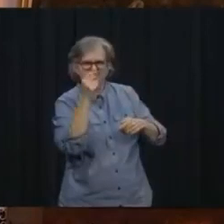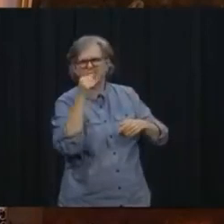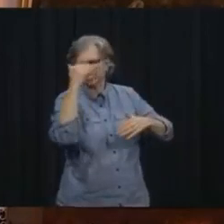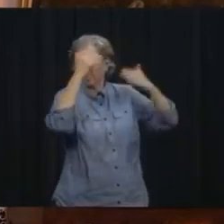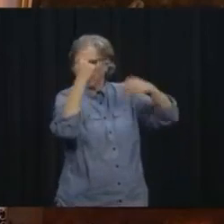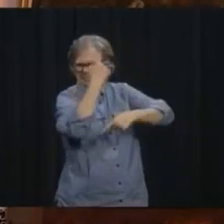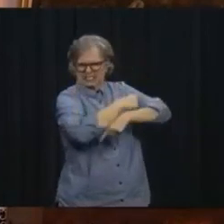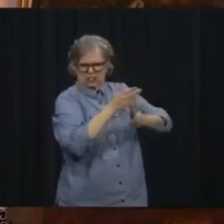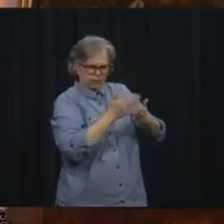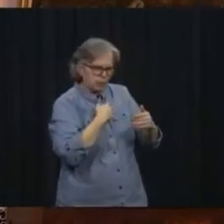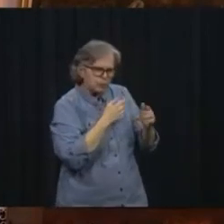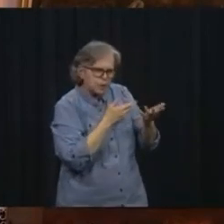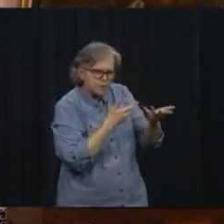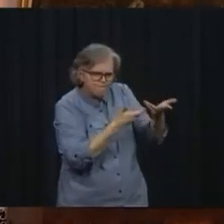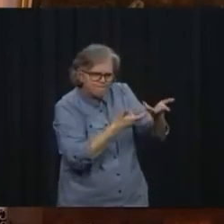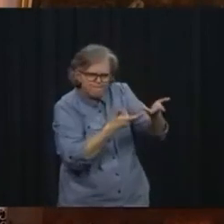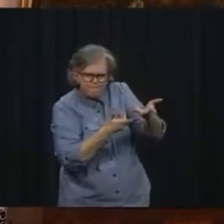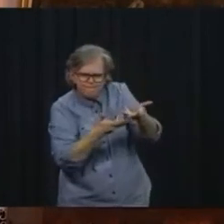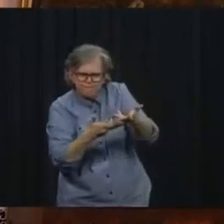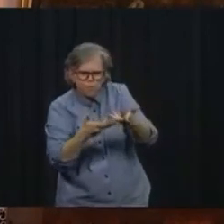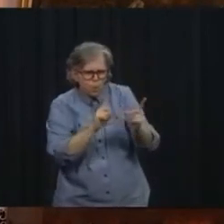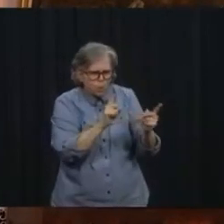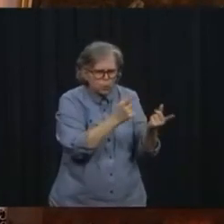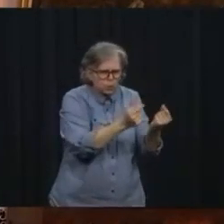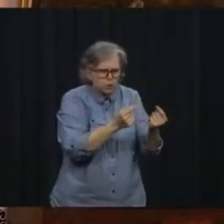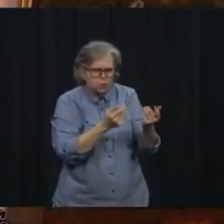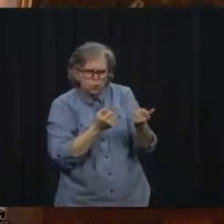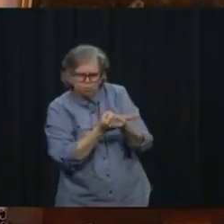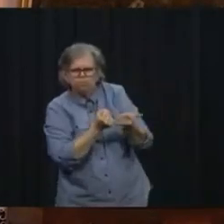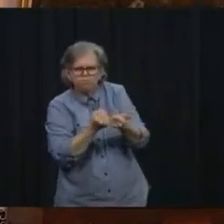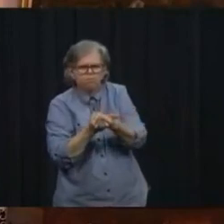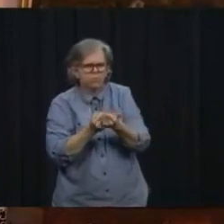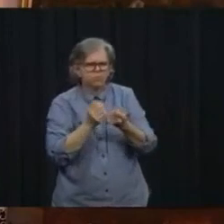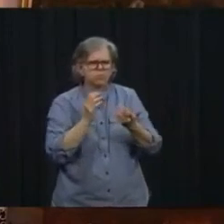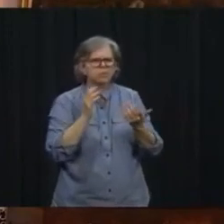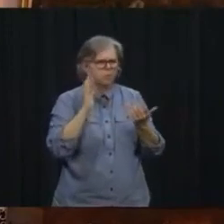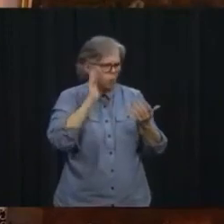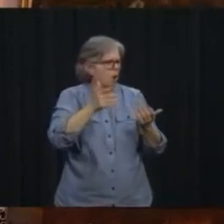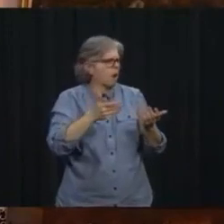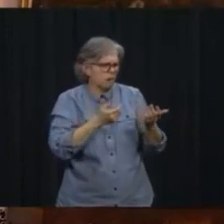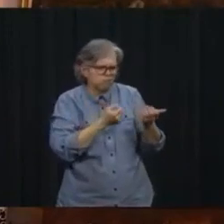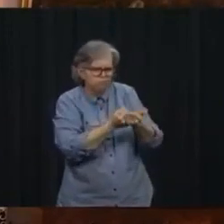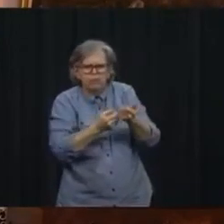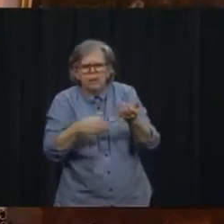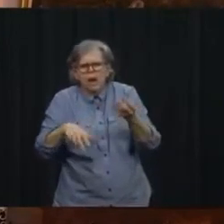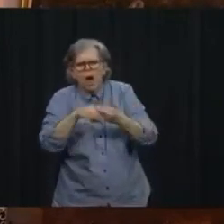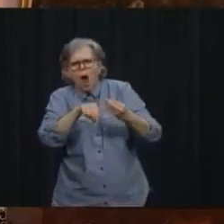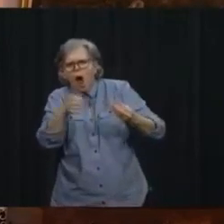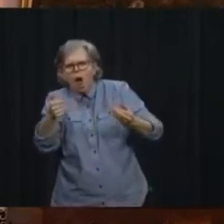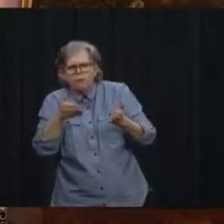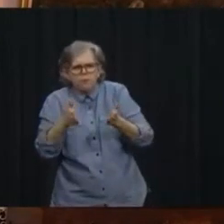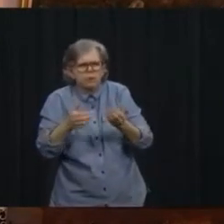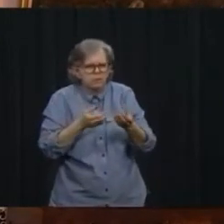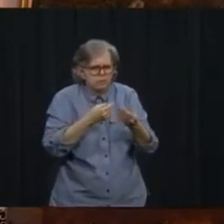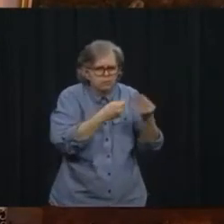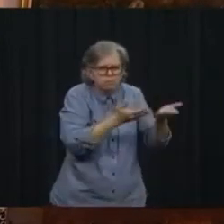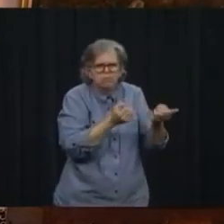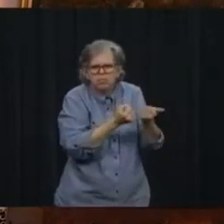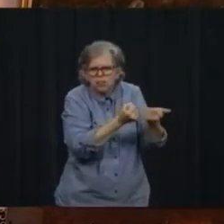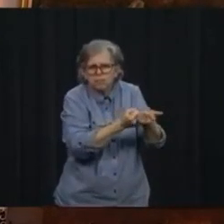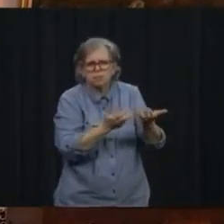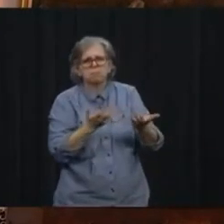But we felt it necessary now, for the safety of those with disabilities in larger groups, to close them, and we'll feel confident that now that